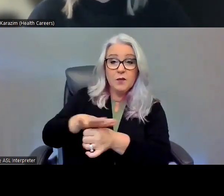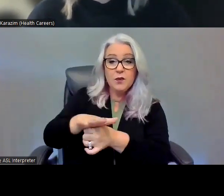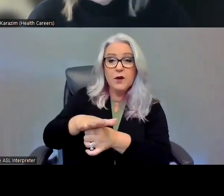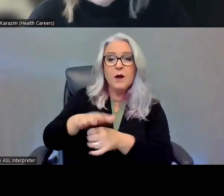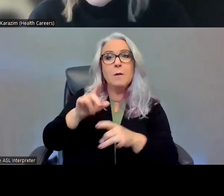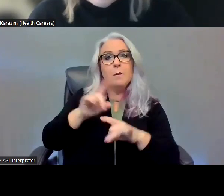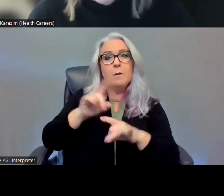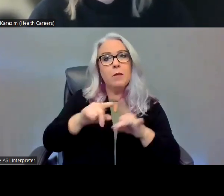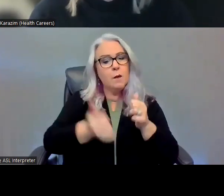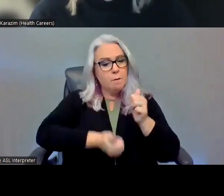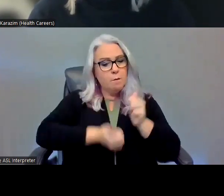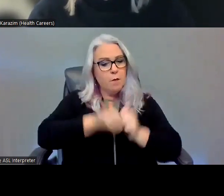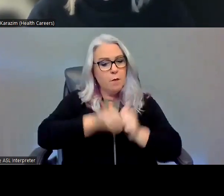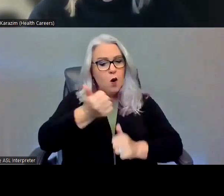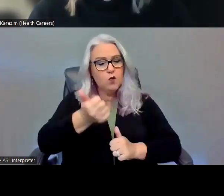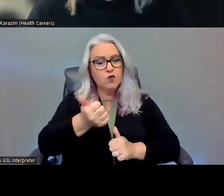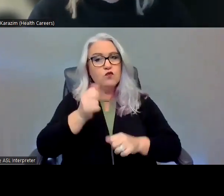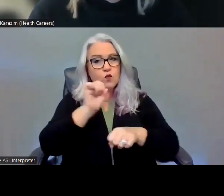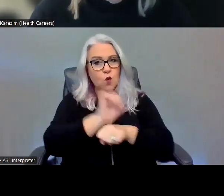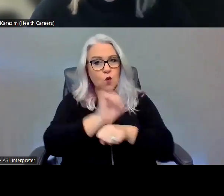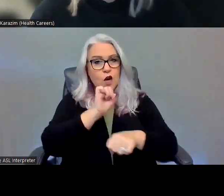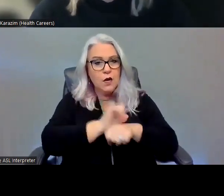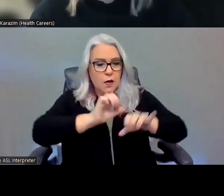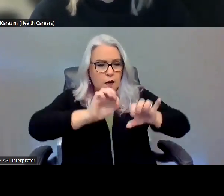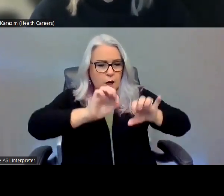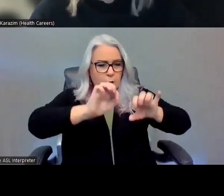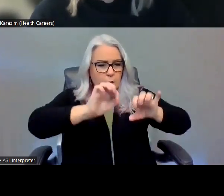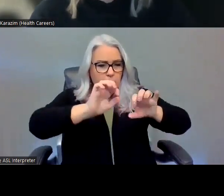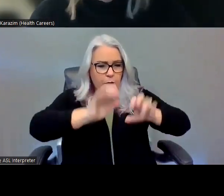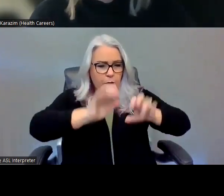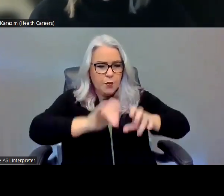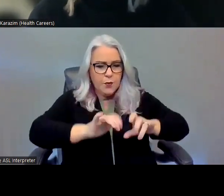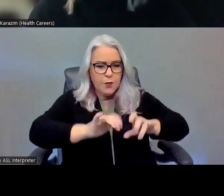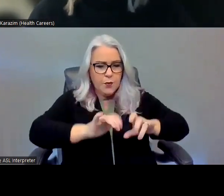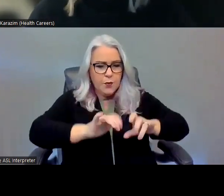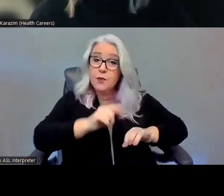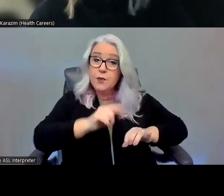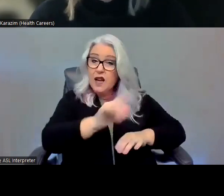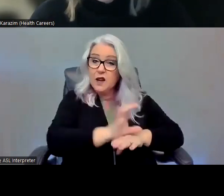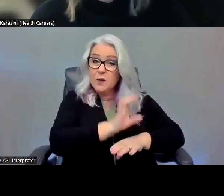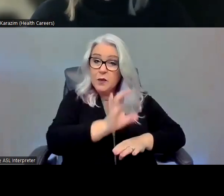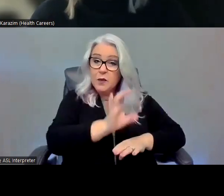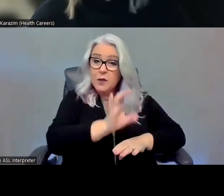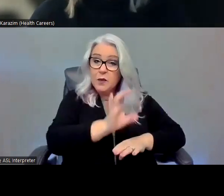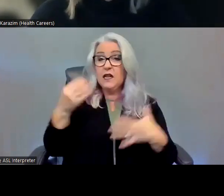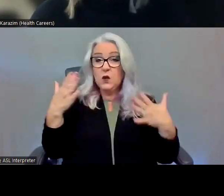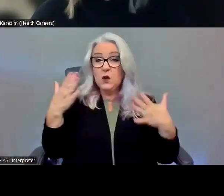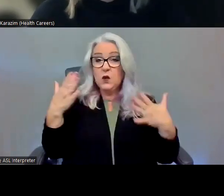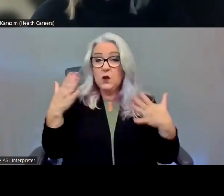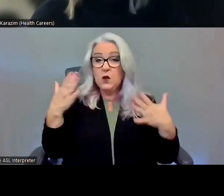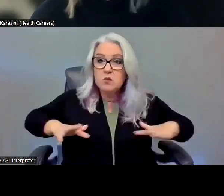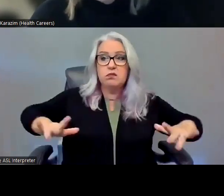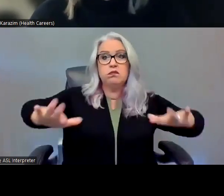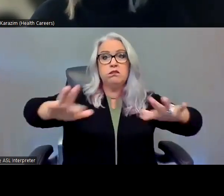computer, making sure that the heating and cooling throughout the entire system was